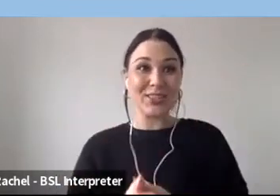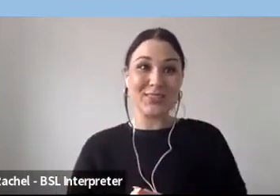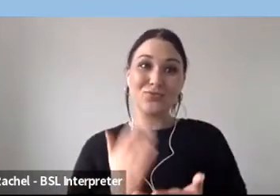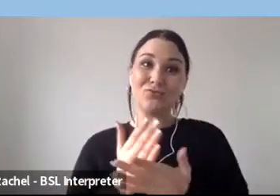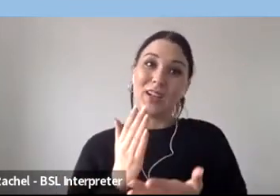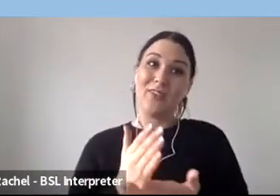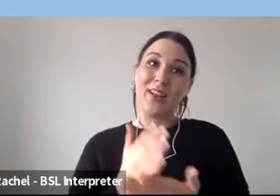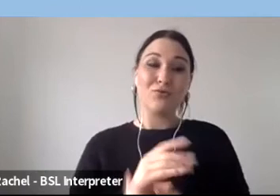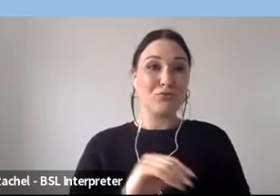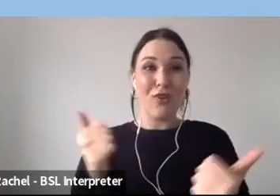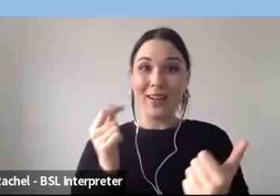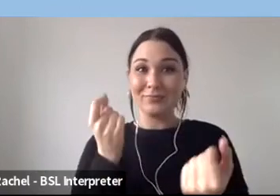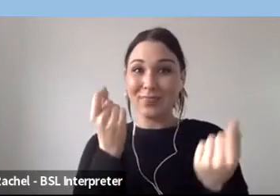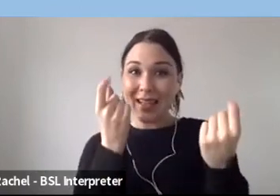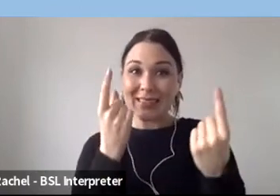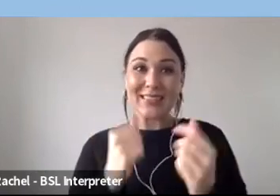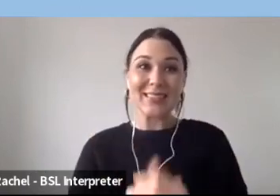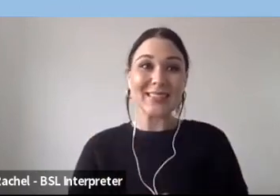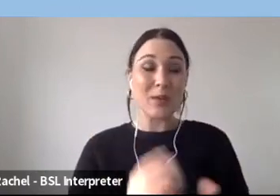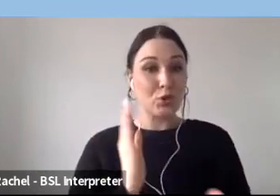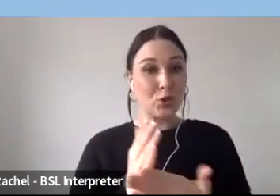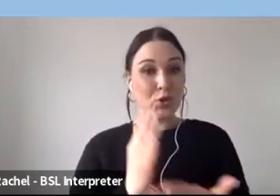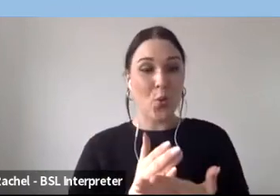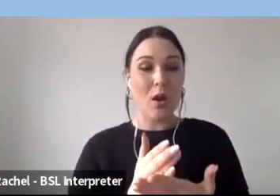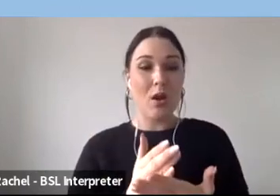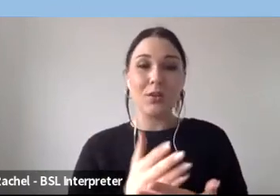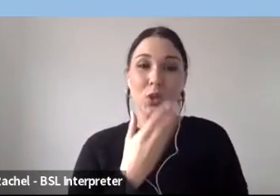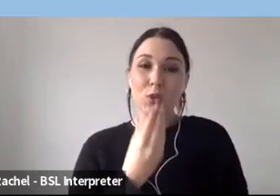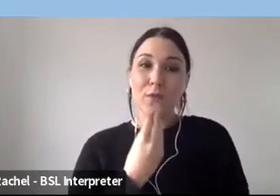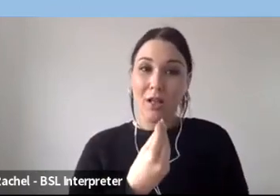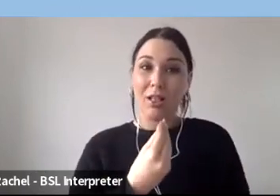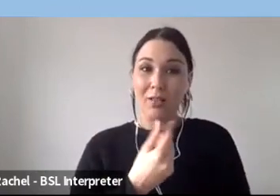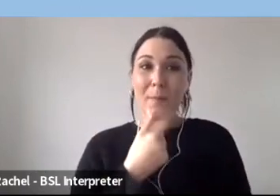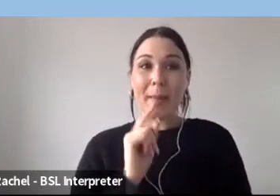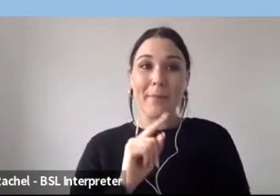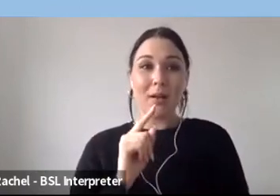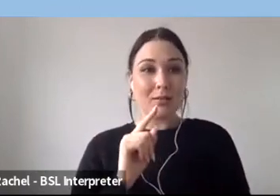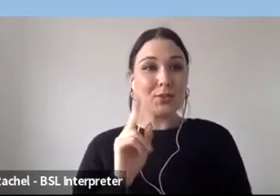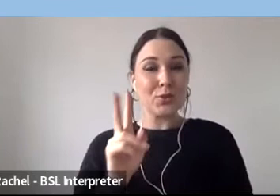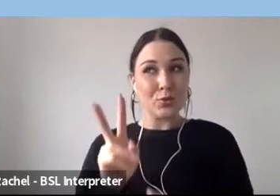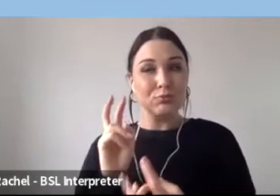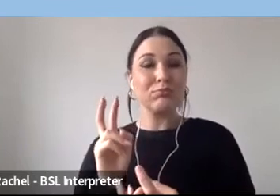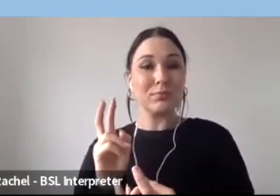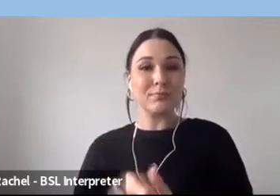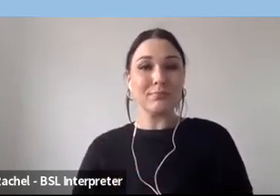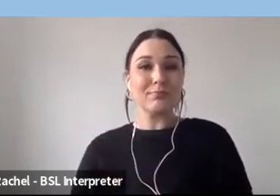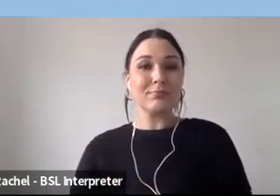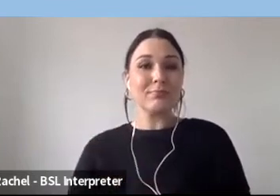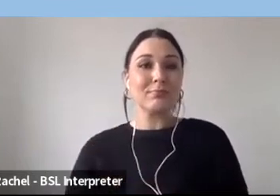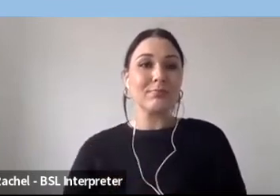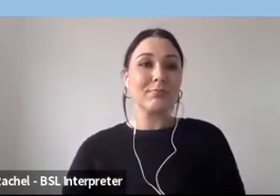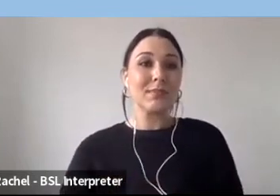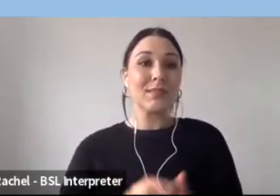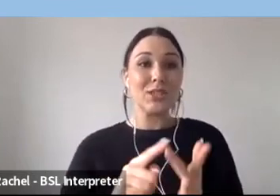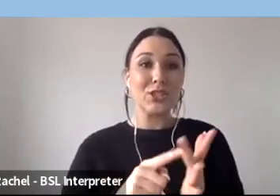really great ideas. I'm sure very useful for people to take away. James, can I bring